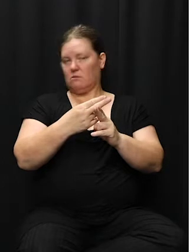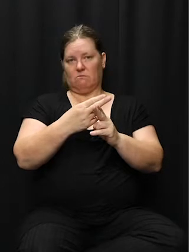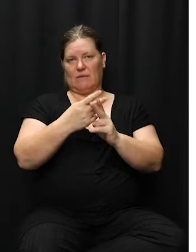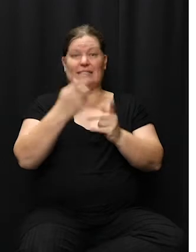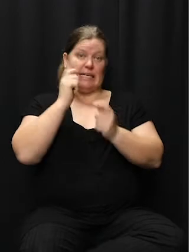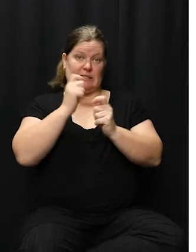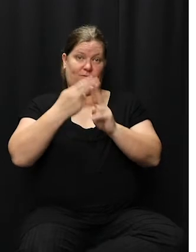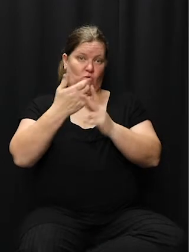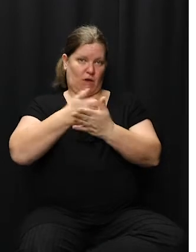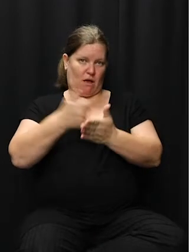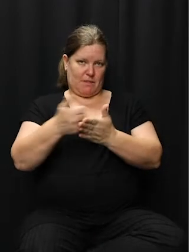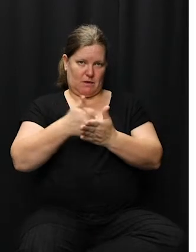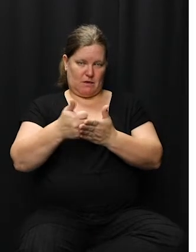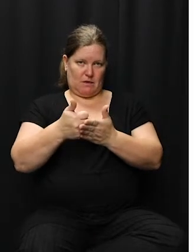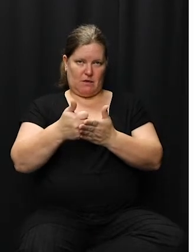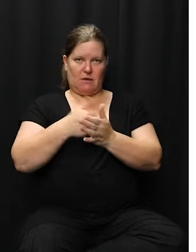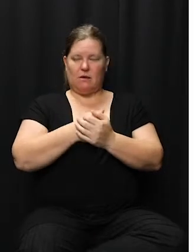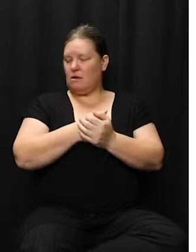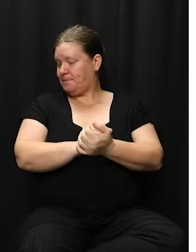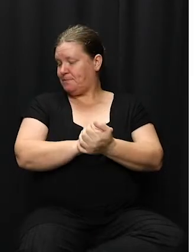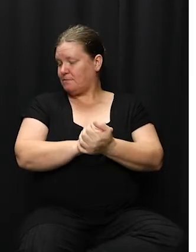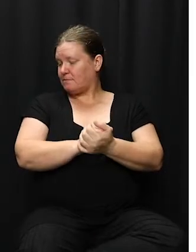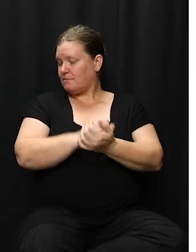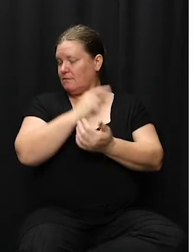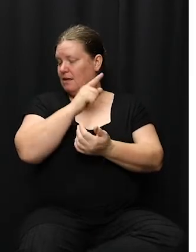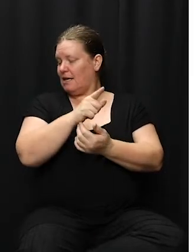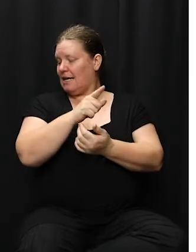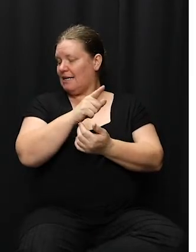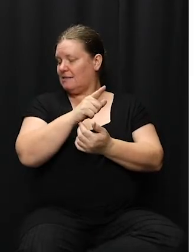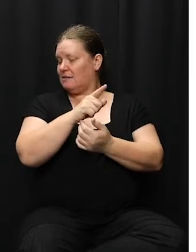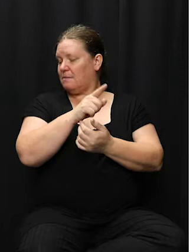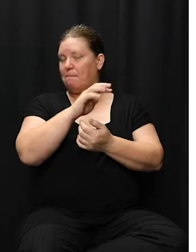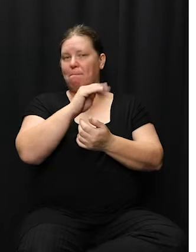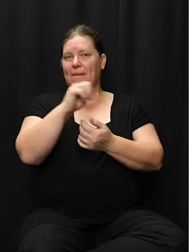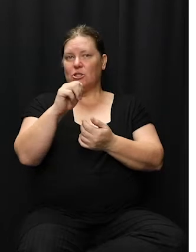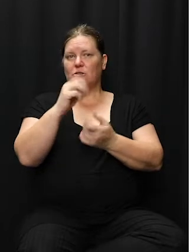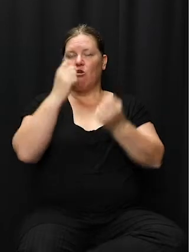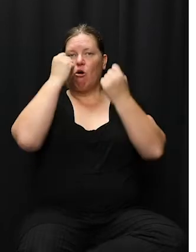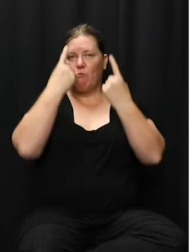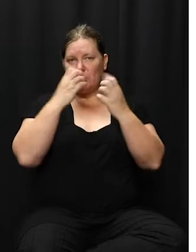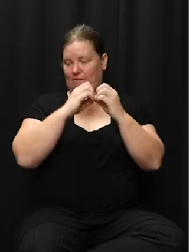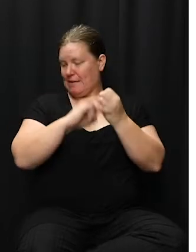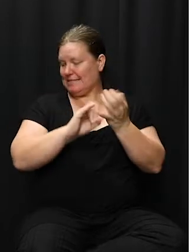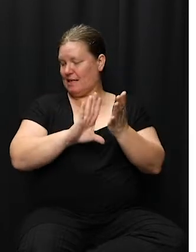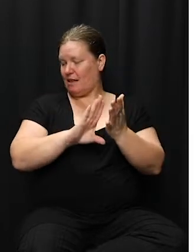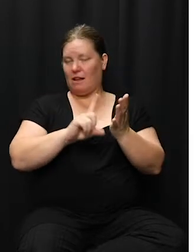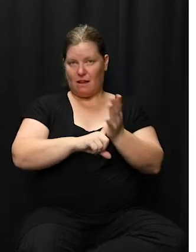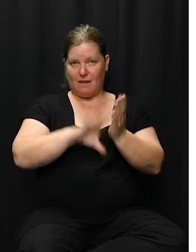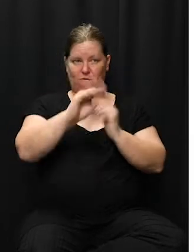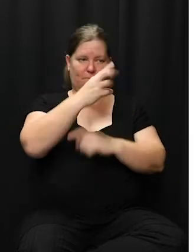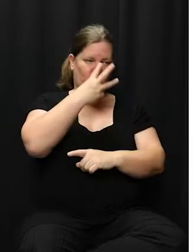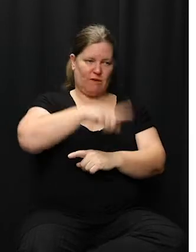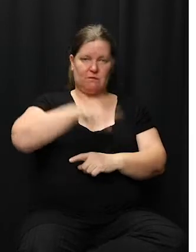and standardised sign language assessment tool in the world, and the first test to be normed and tested for